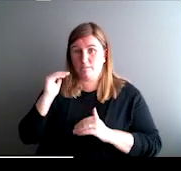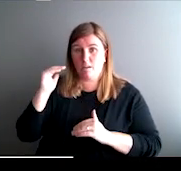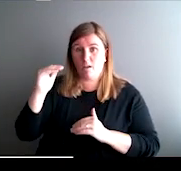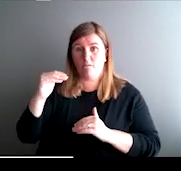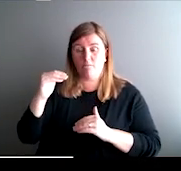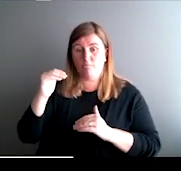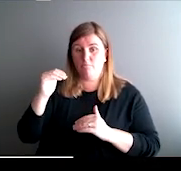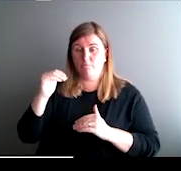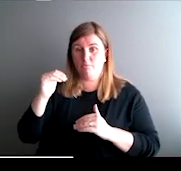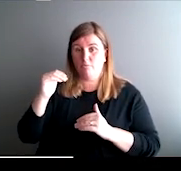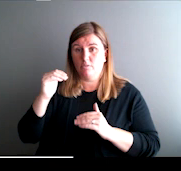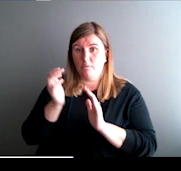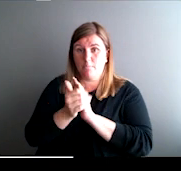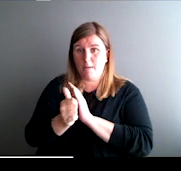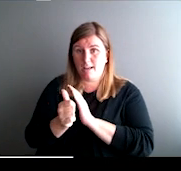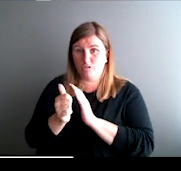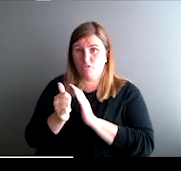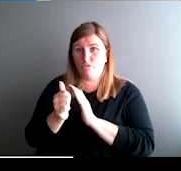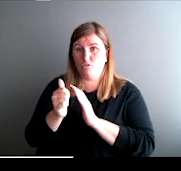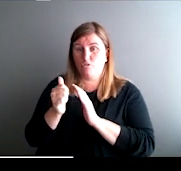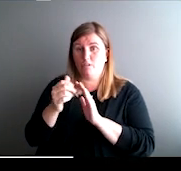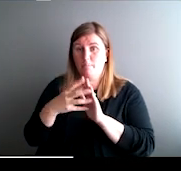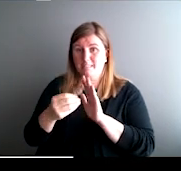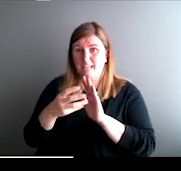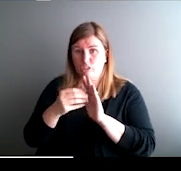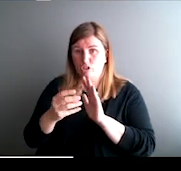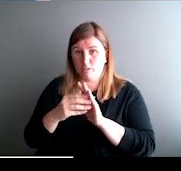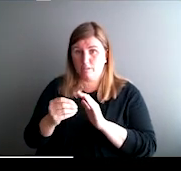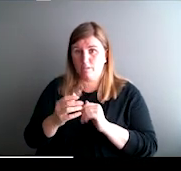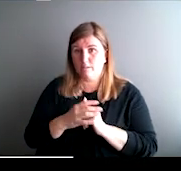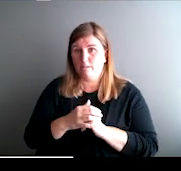of mastered imitation,